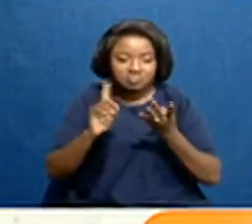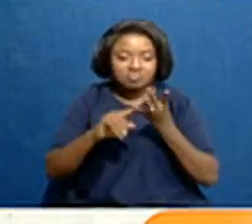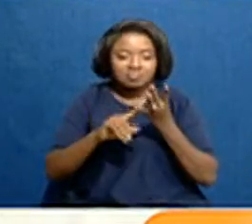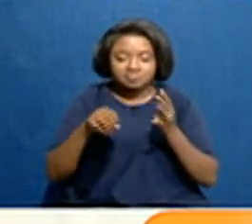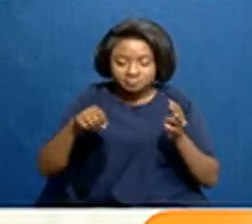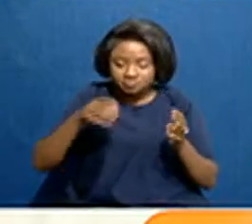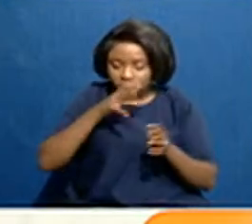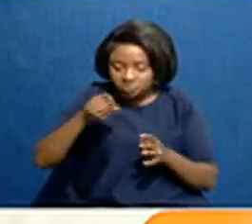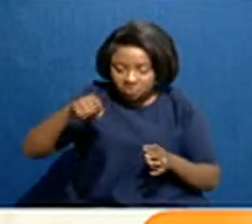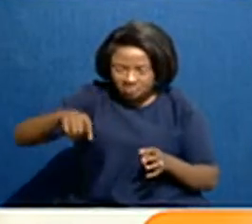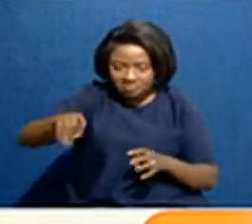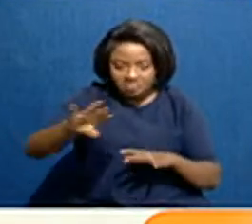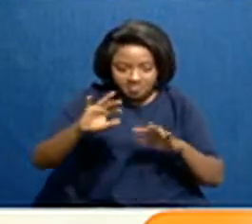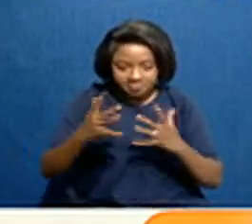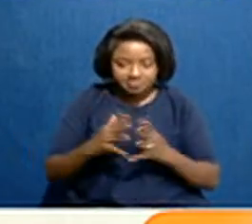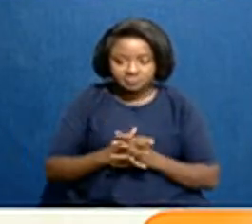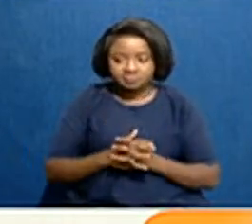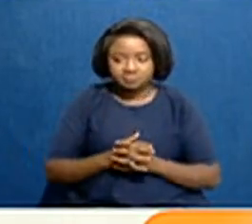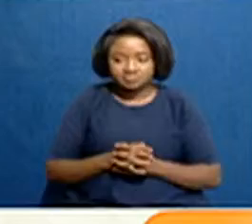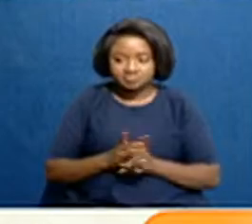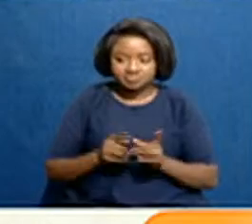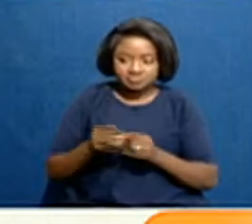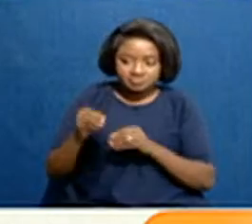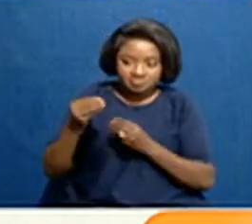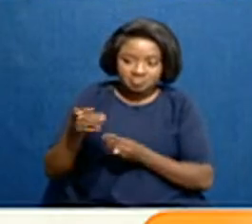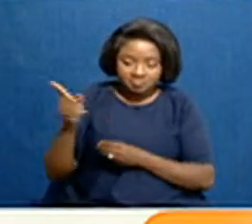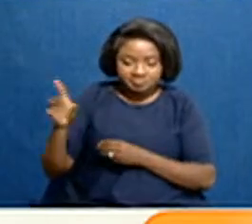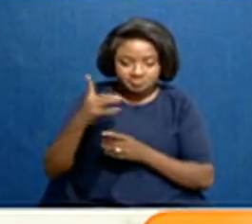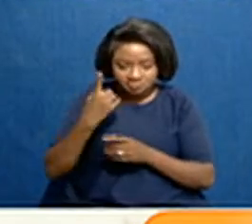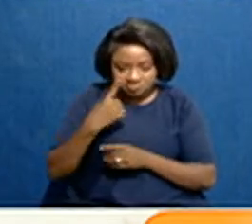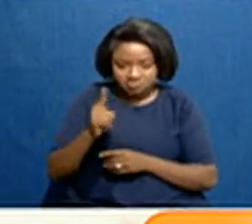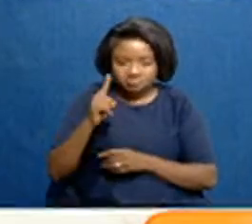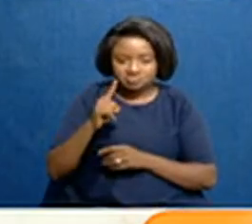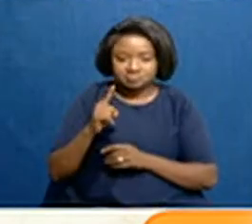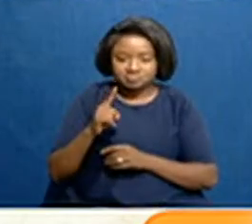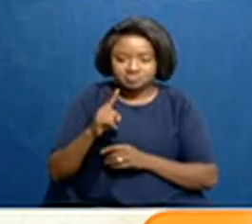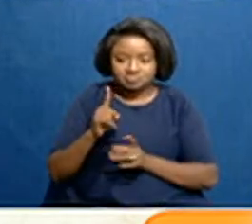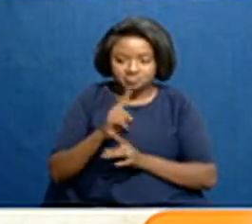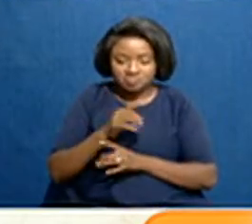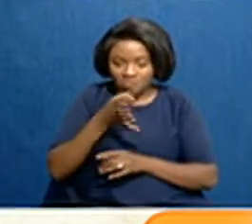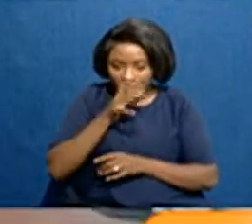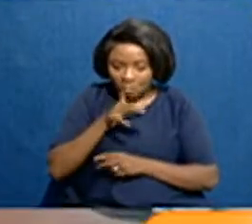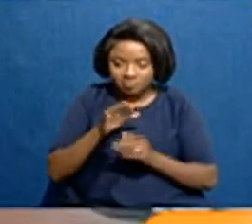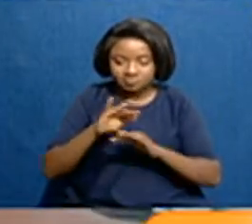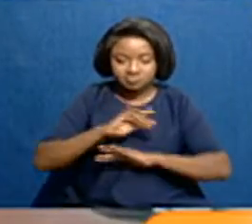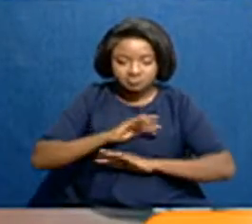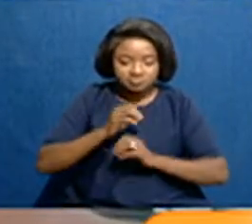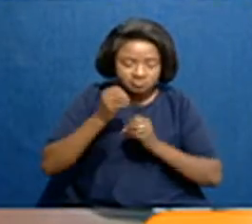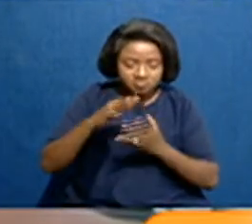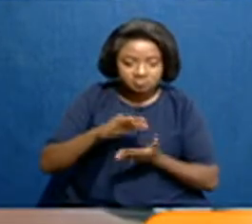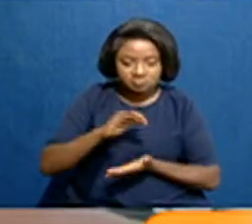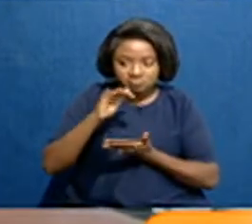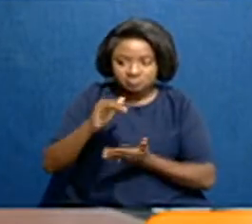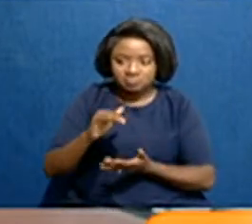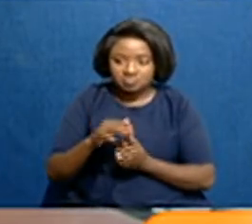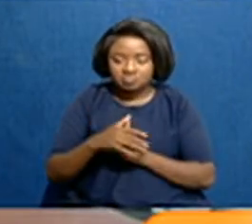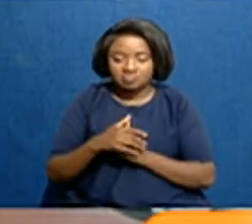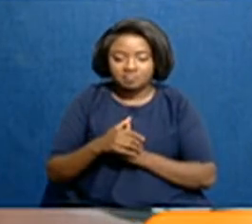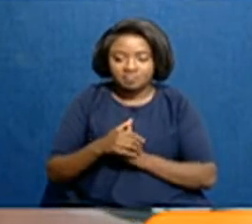program. They're able to give the plants the right quantities of water, of